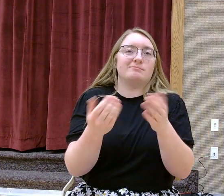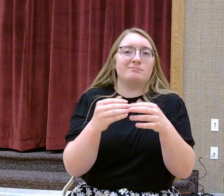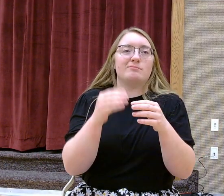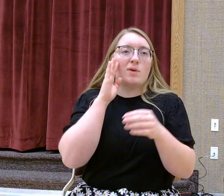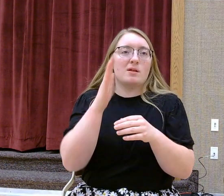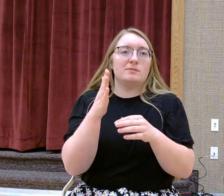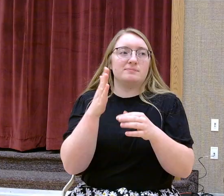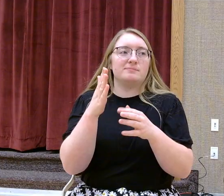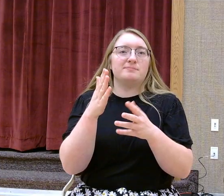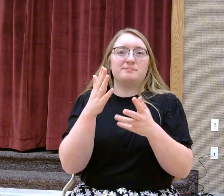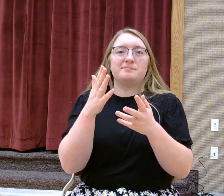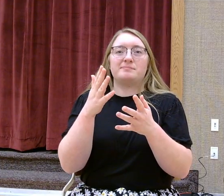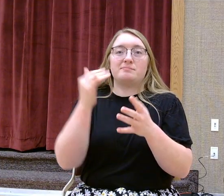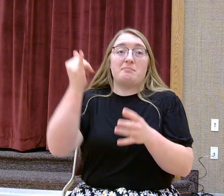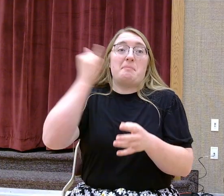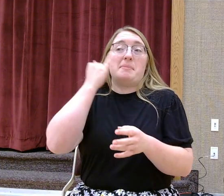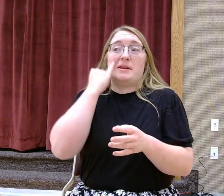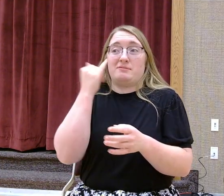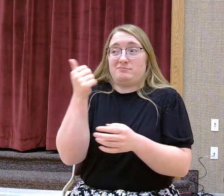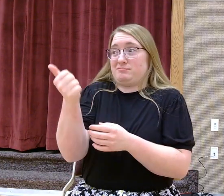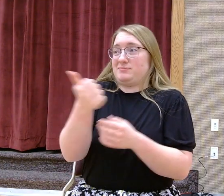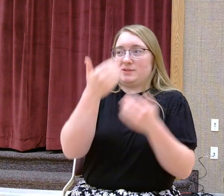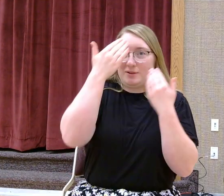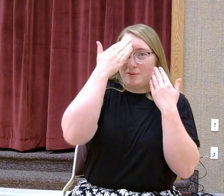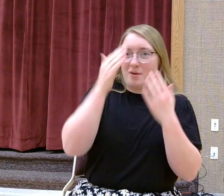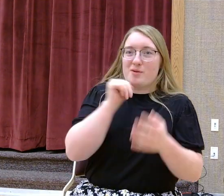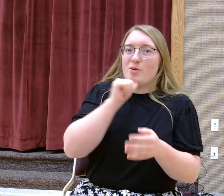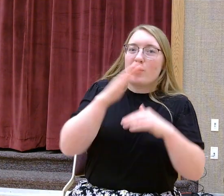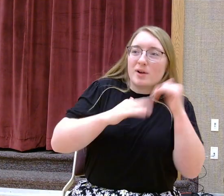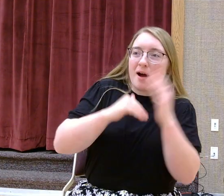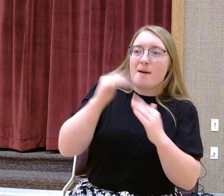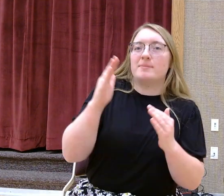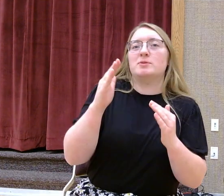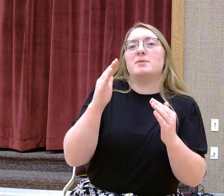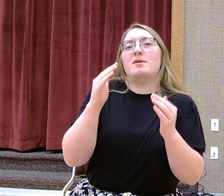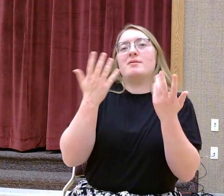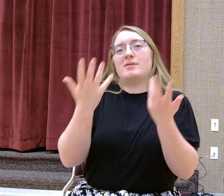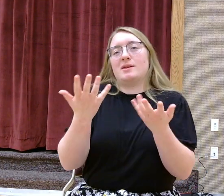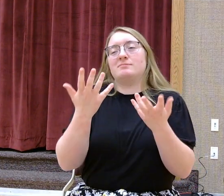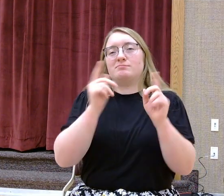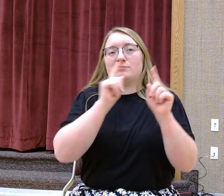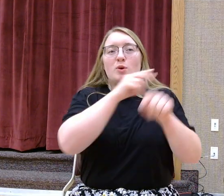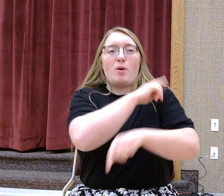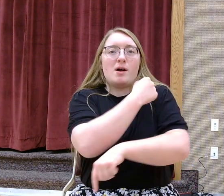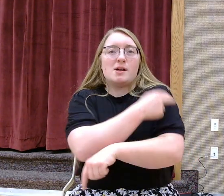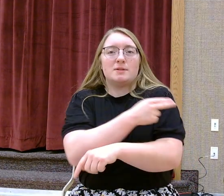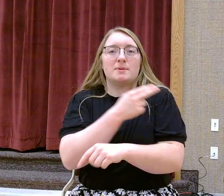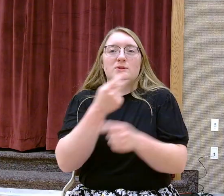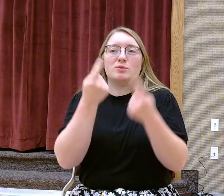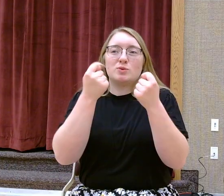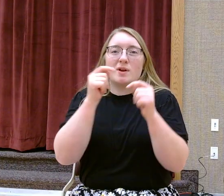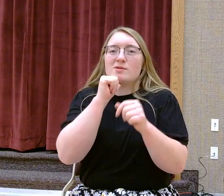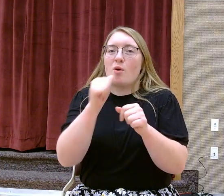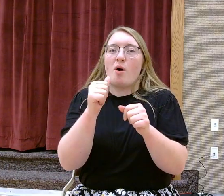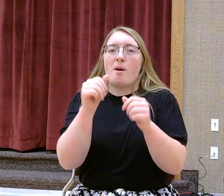help. Everybody's shaking their heads like, I'm not doing that. I'm not doing that. So again, try not to move the joint would be most advised. If you're out in the middle